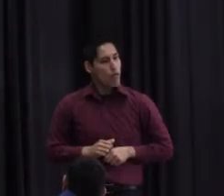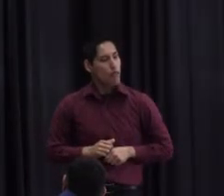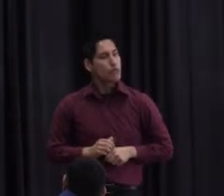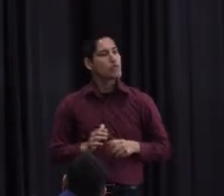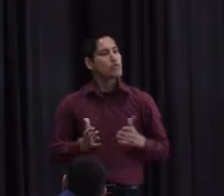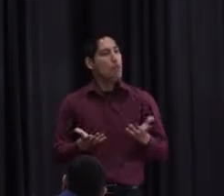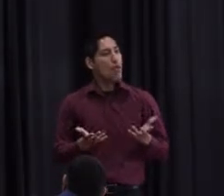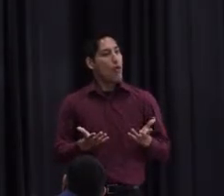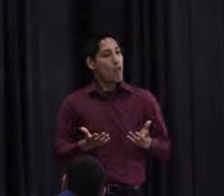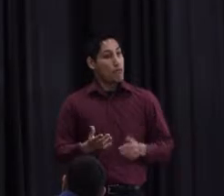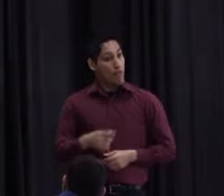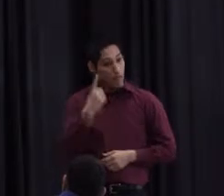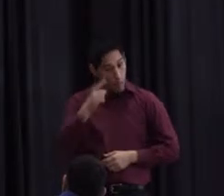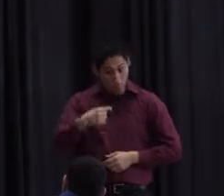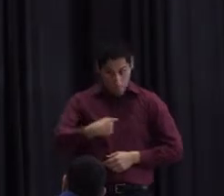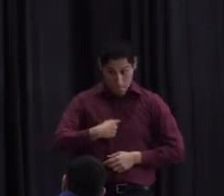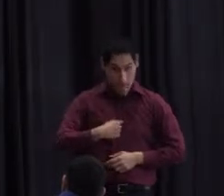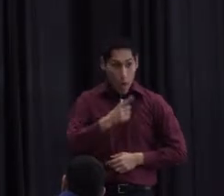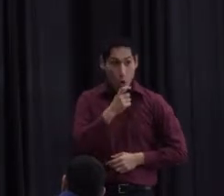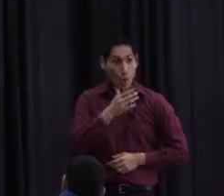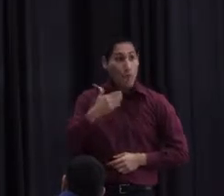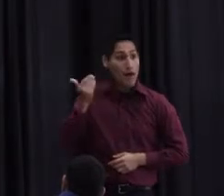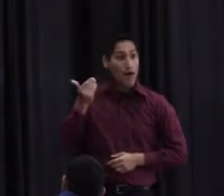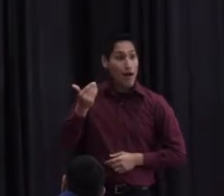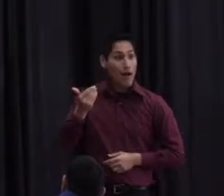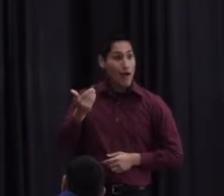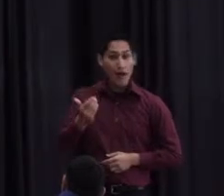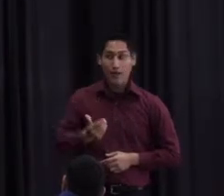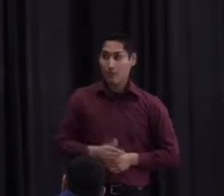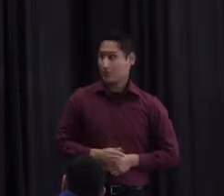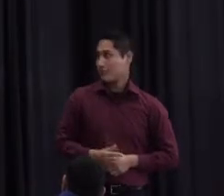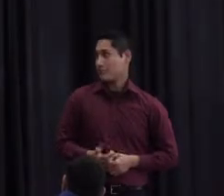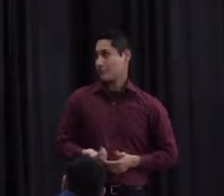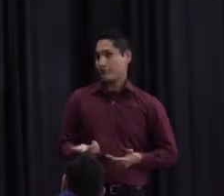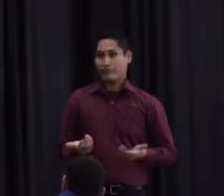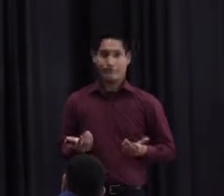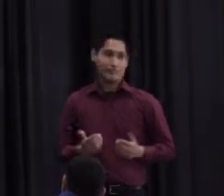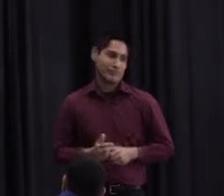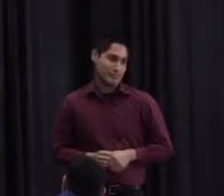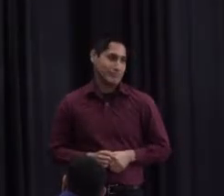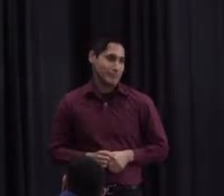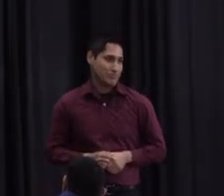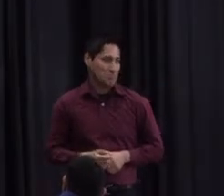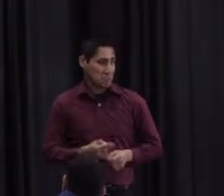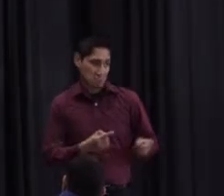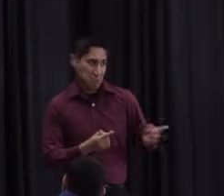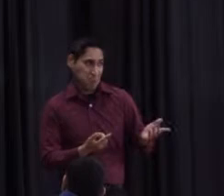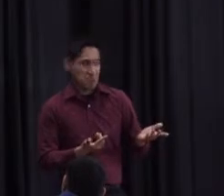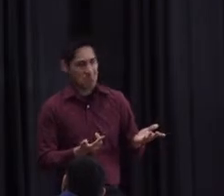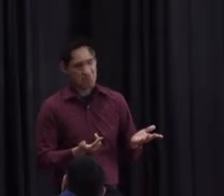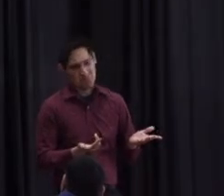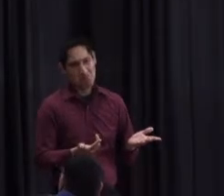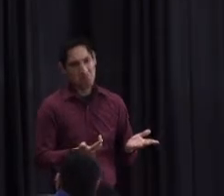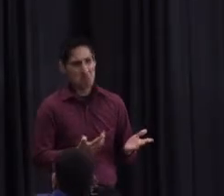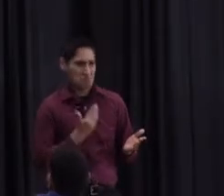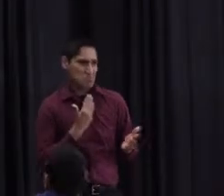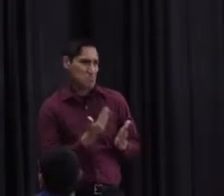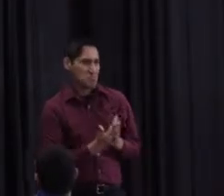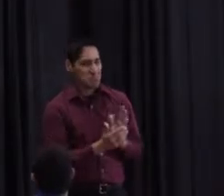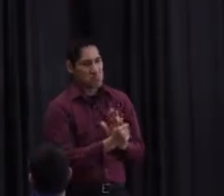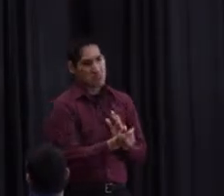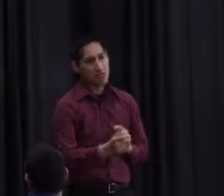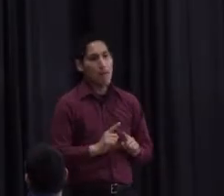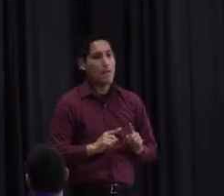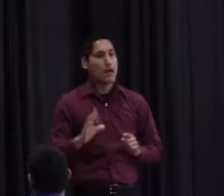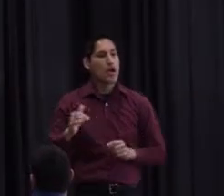So, for me, you ask me who's better? Yngwie, yes, is more technically brilliant shredder,